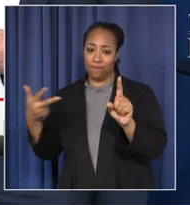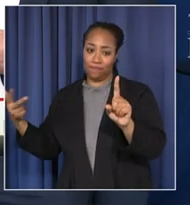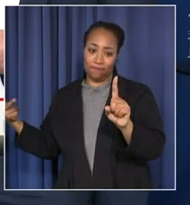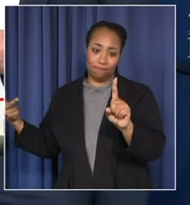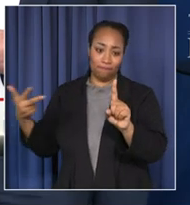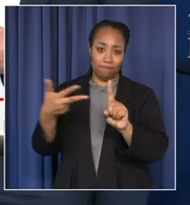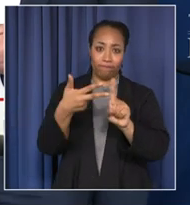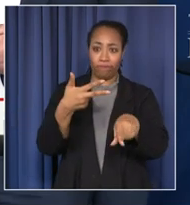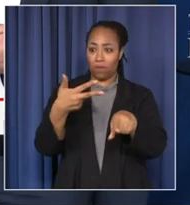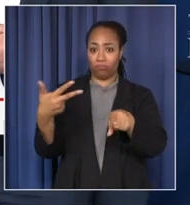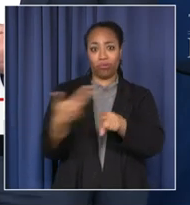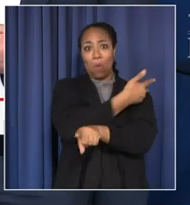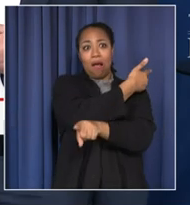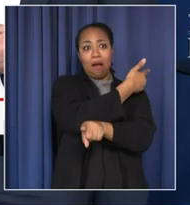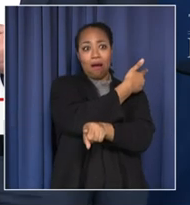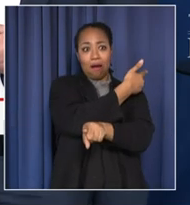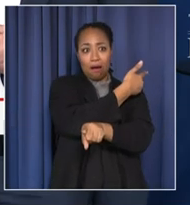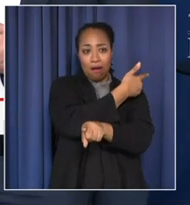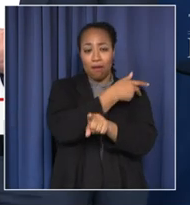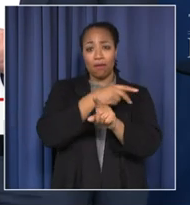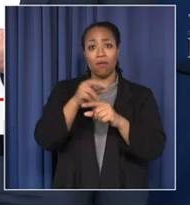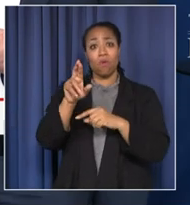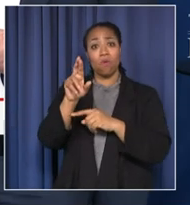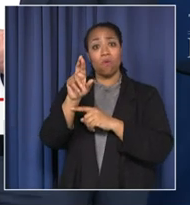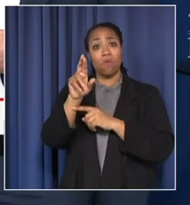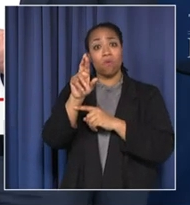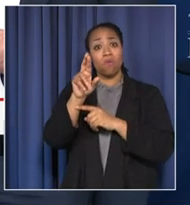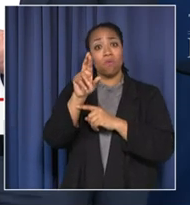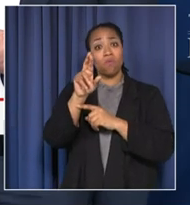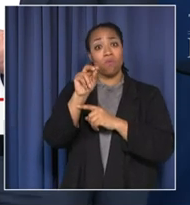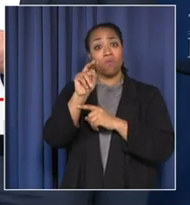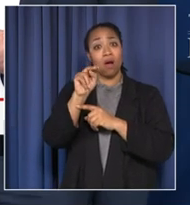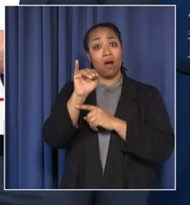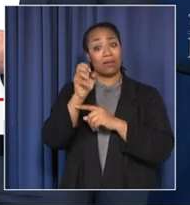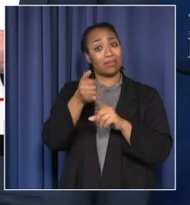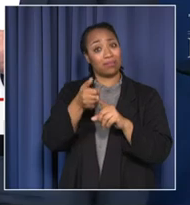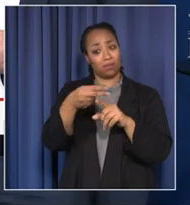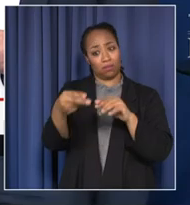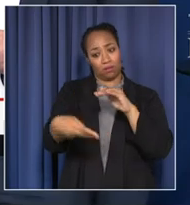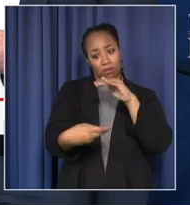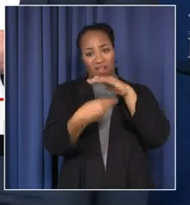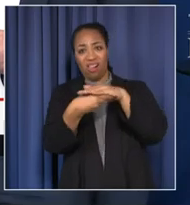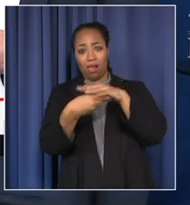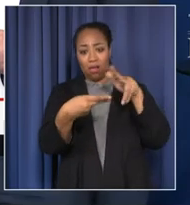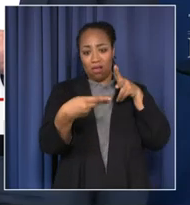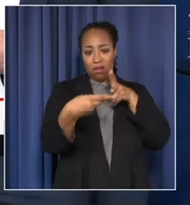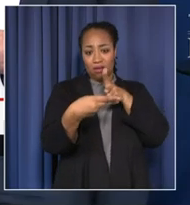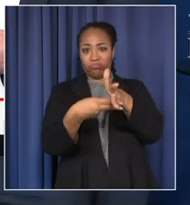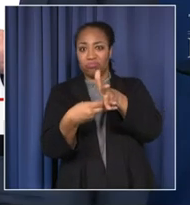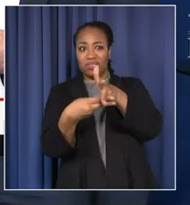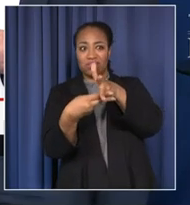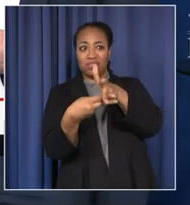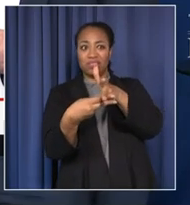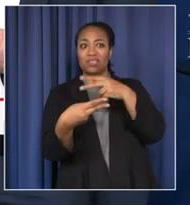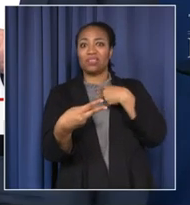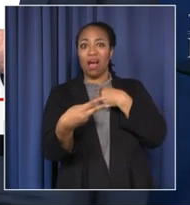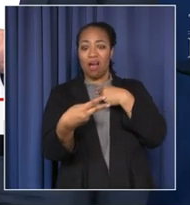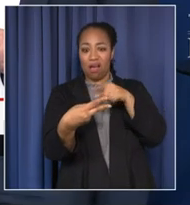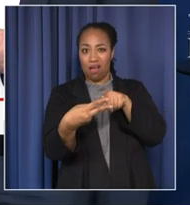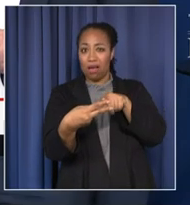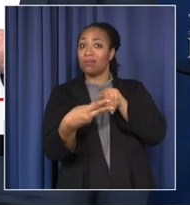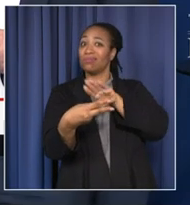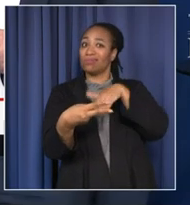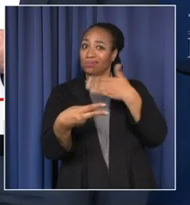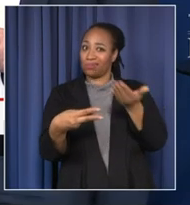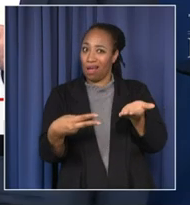by MPD. Clark died at the scene. Why hasn't there been more of an effort by your office in particular or MPD to get